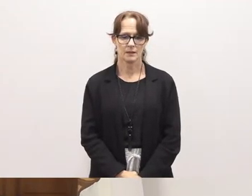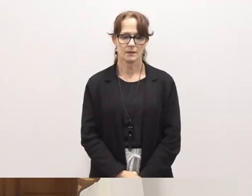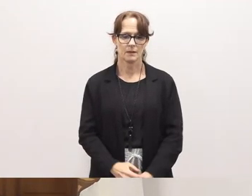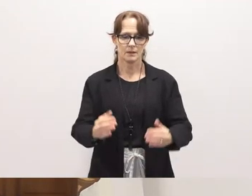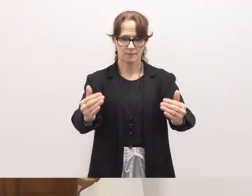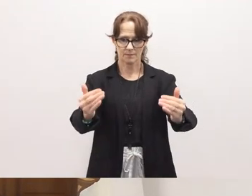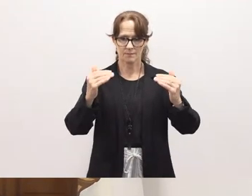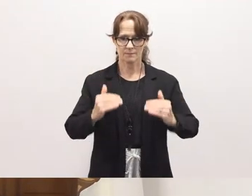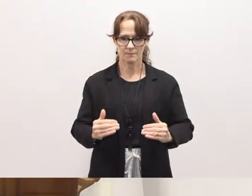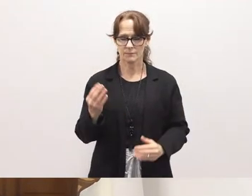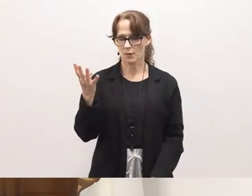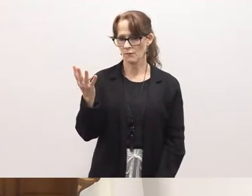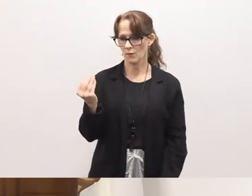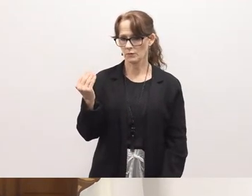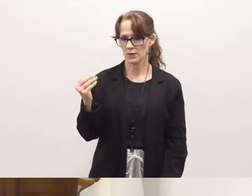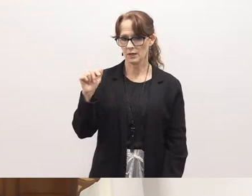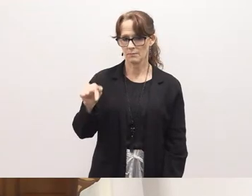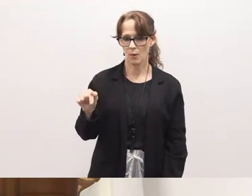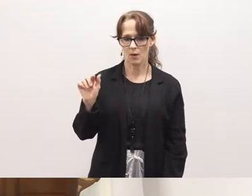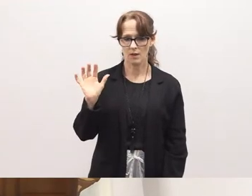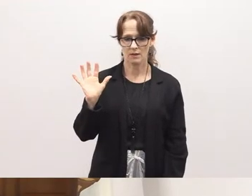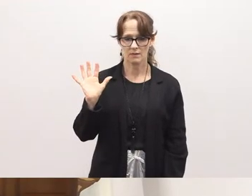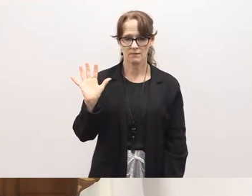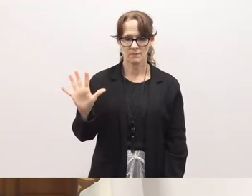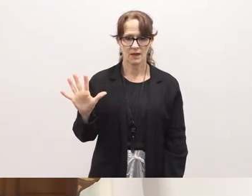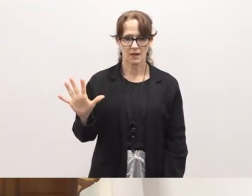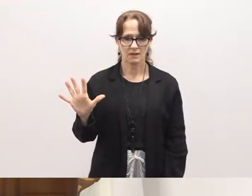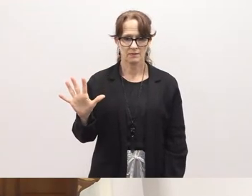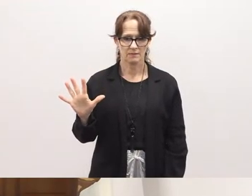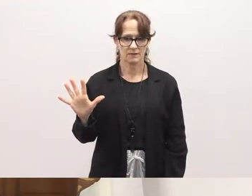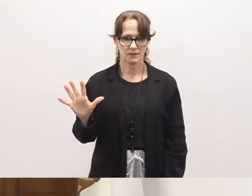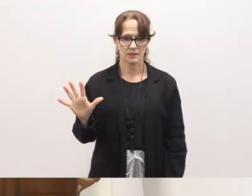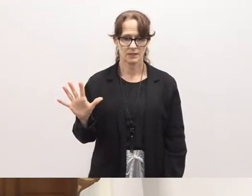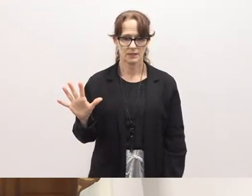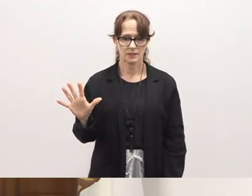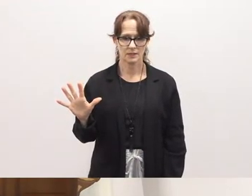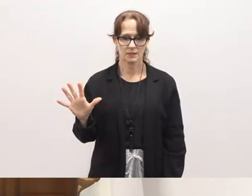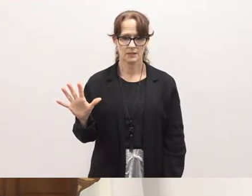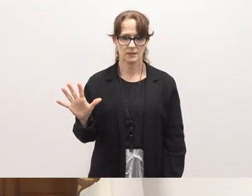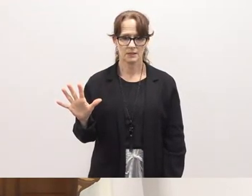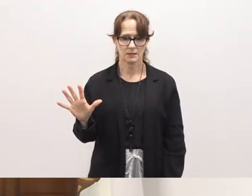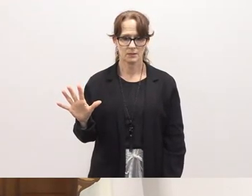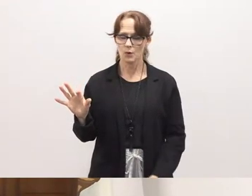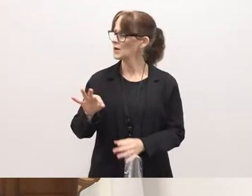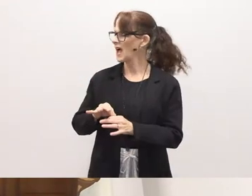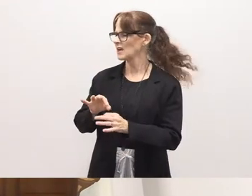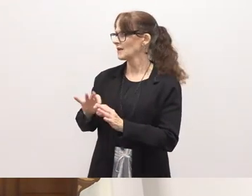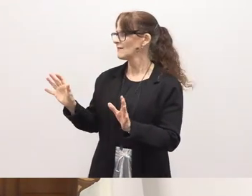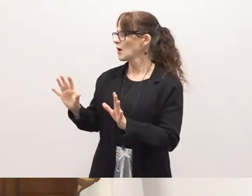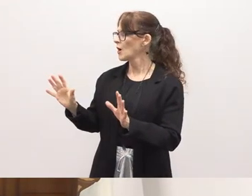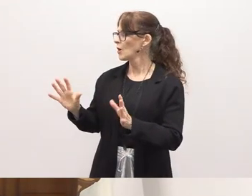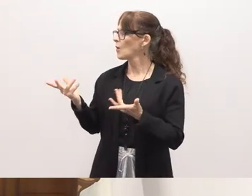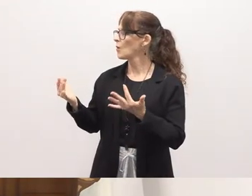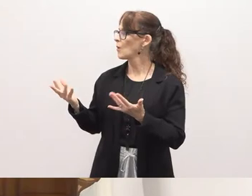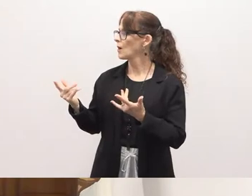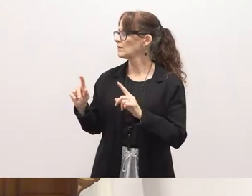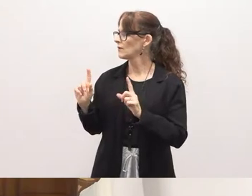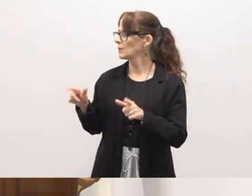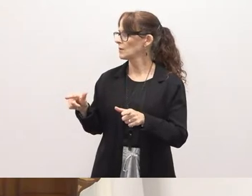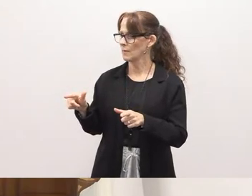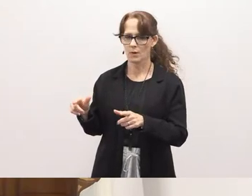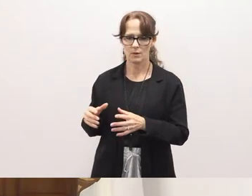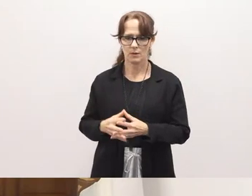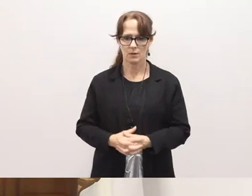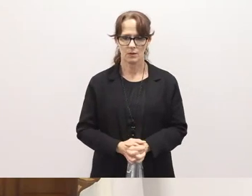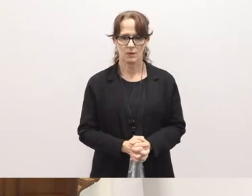item 14.5. Well, we're not going to vote on it because we're going to wait for the report.